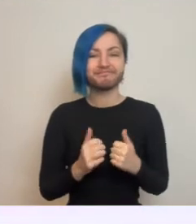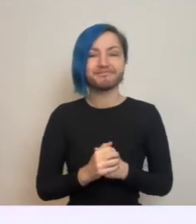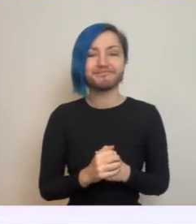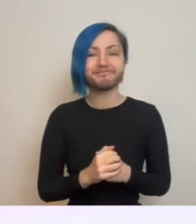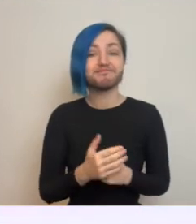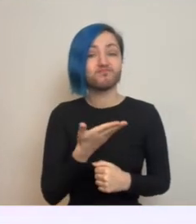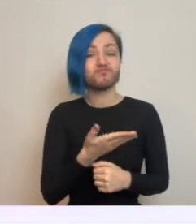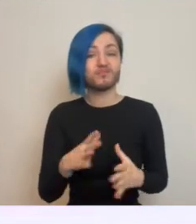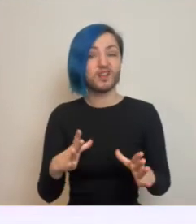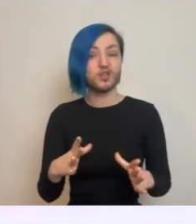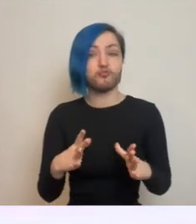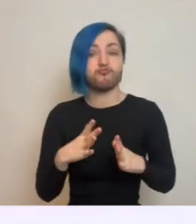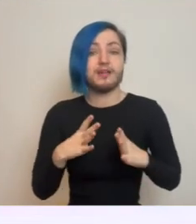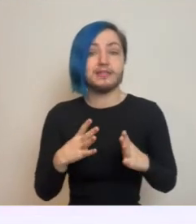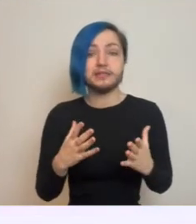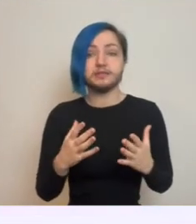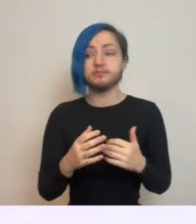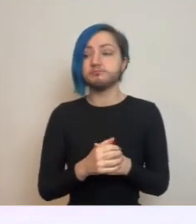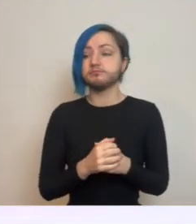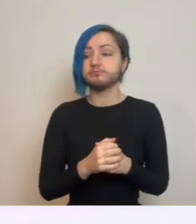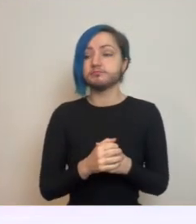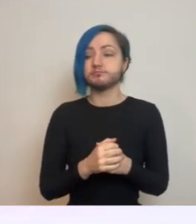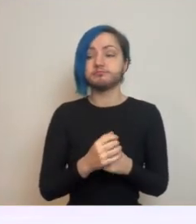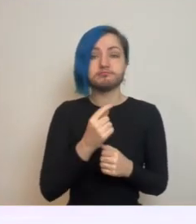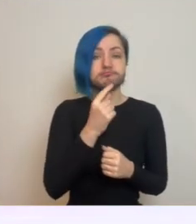Okay, and that's ready to go out